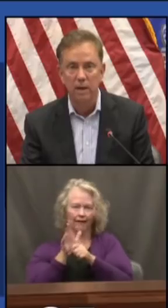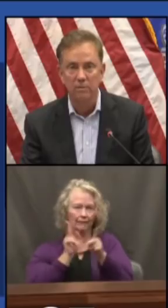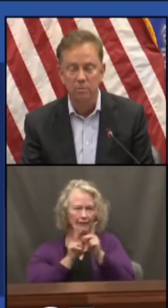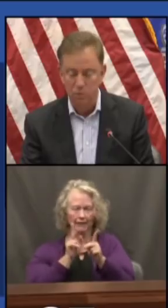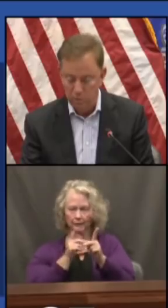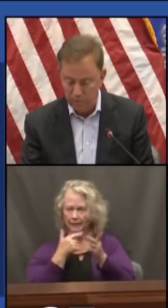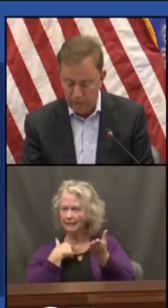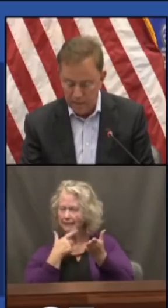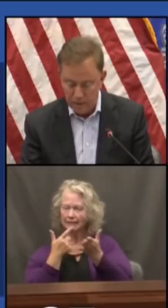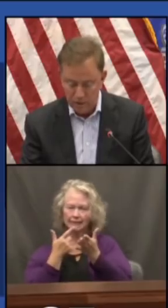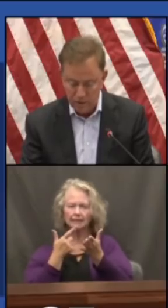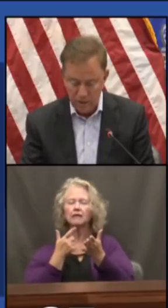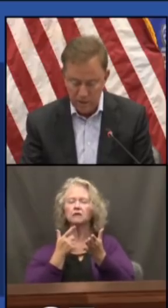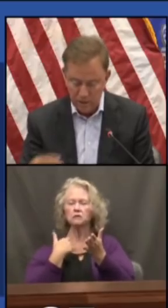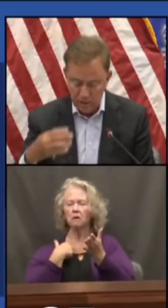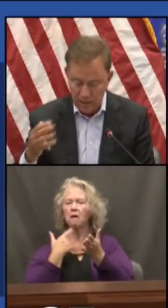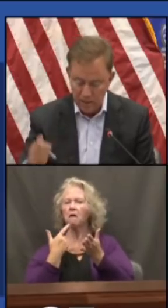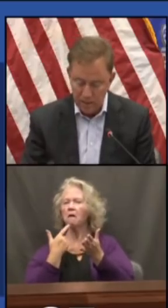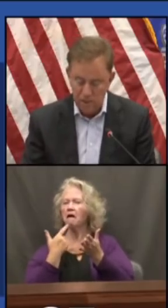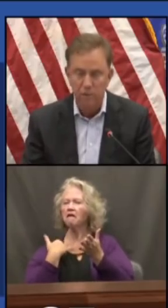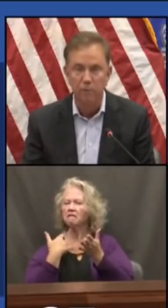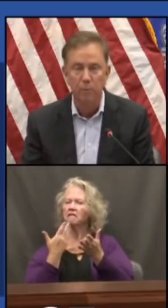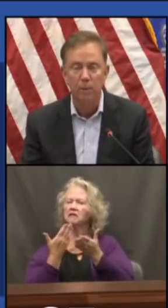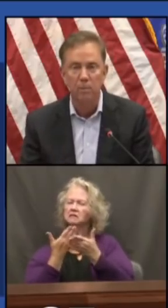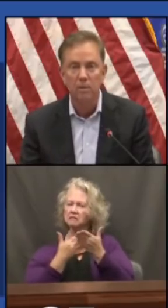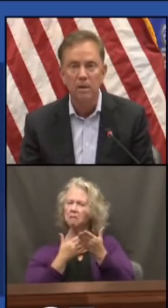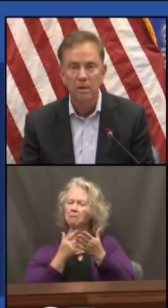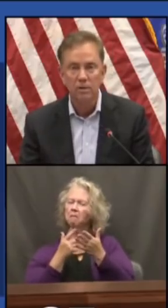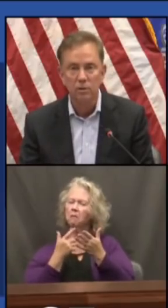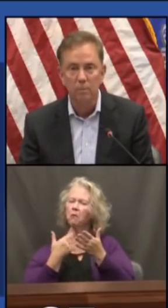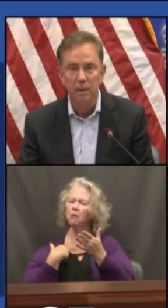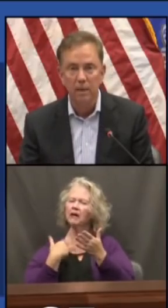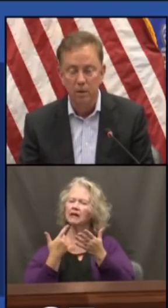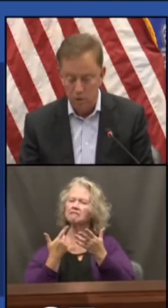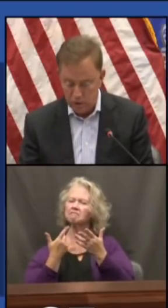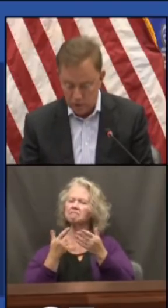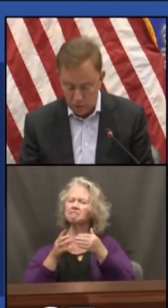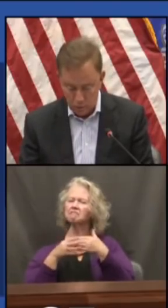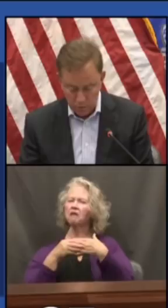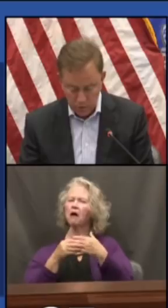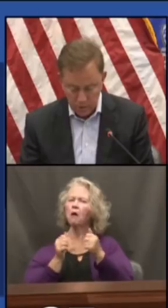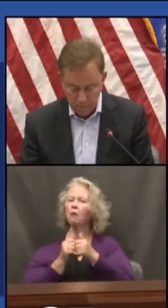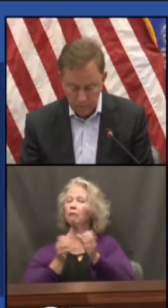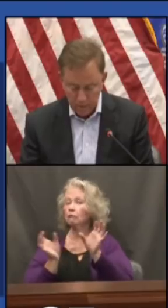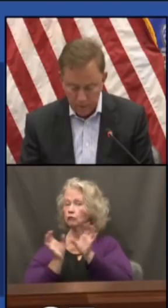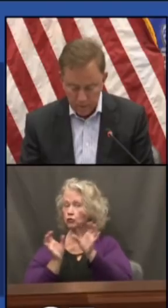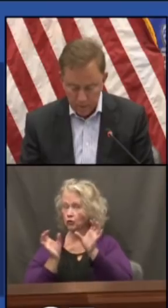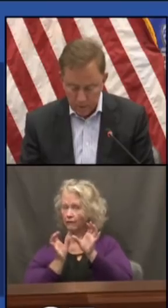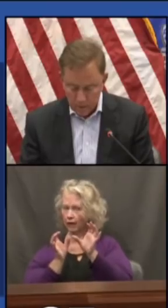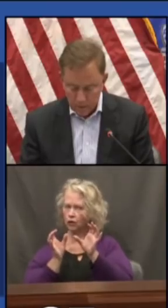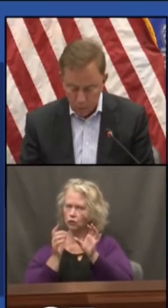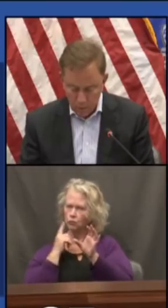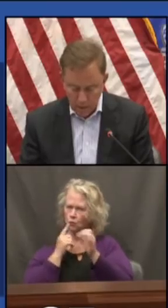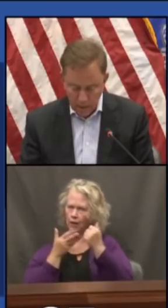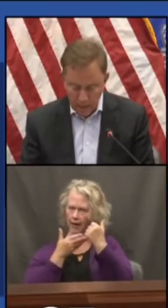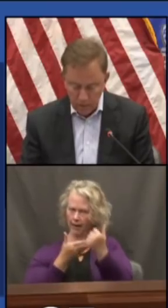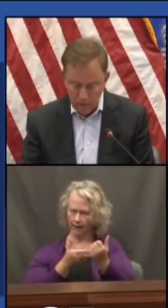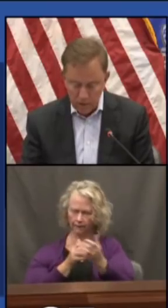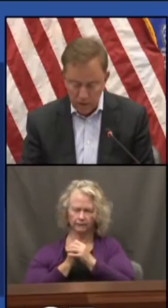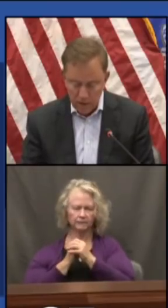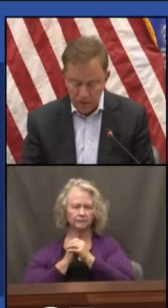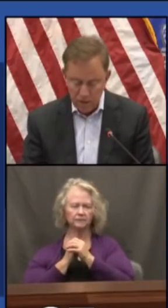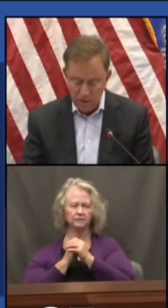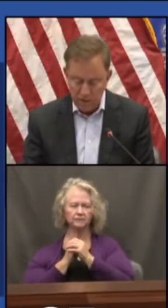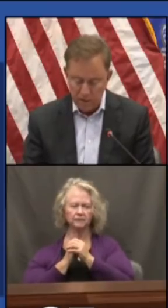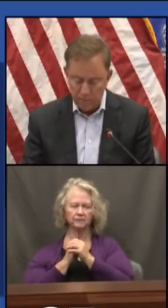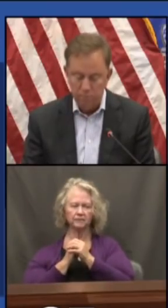so we have some certifications and things that allow it easier for people to be in our nursing homes. One little out is